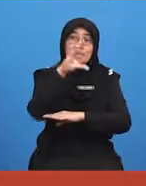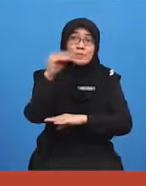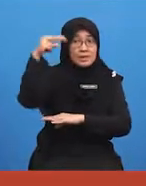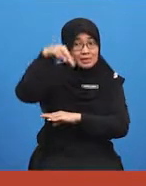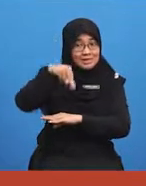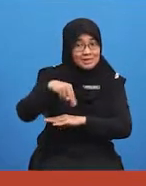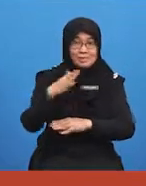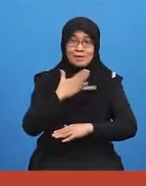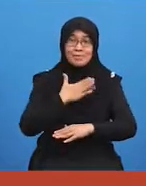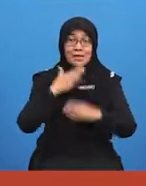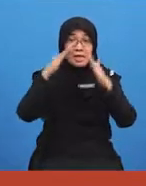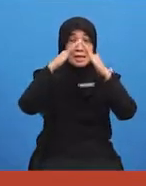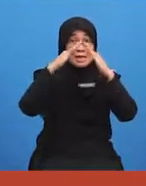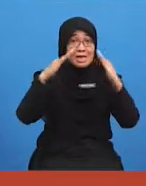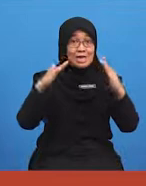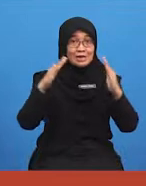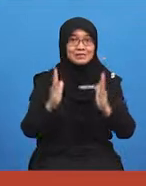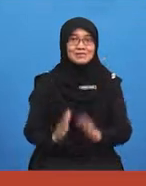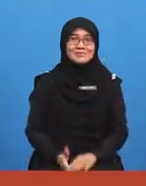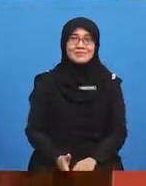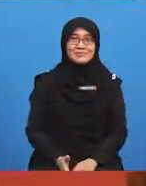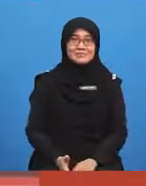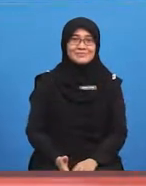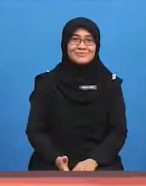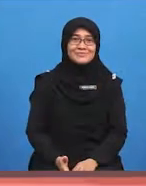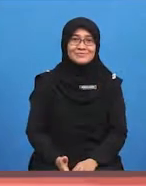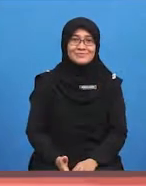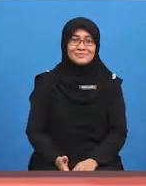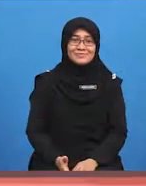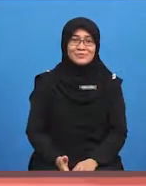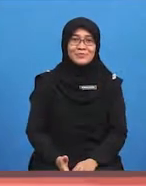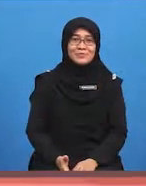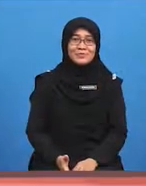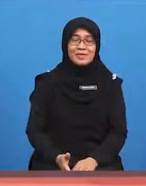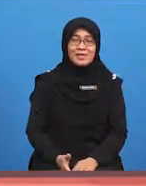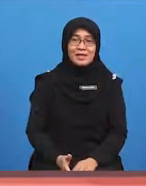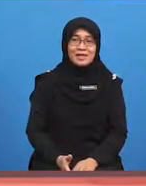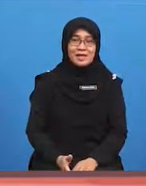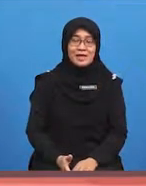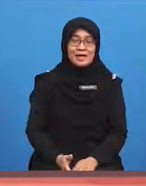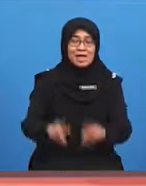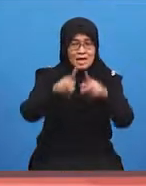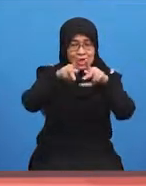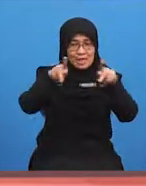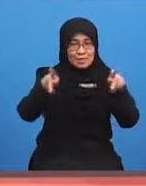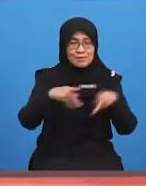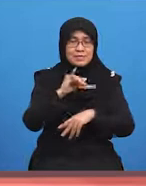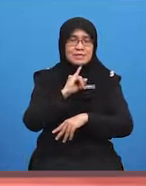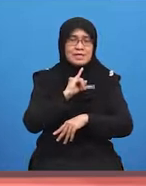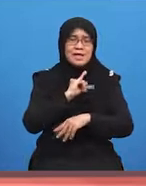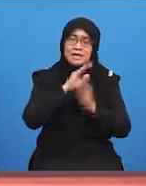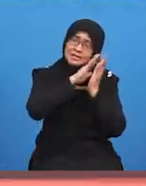YOLO. Let's take the stairs to my bedroom. This is the place I sleep after a hard